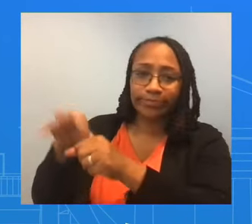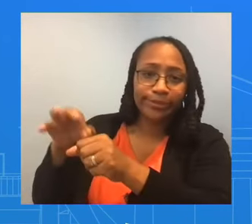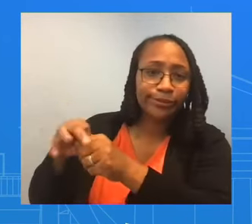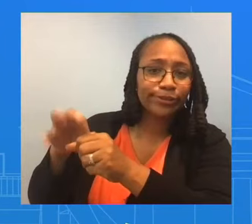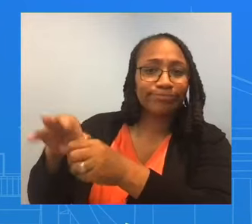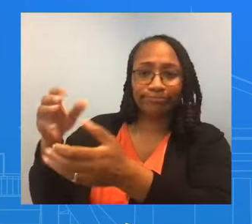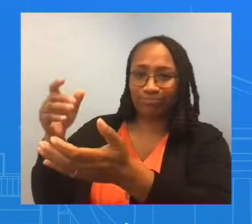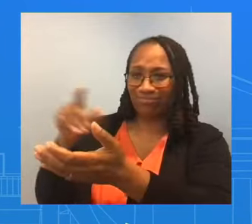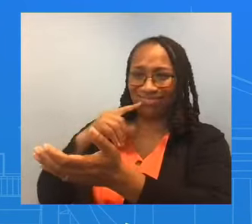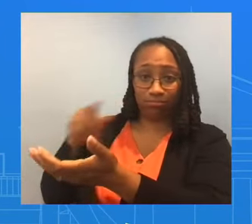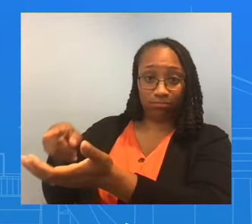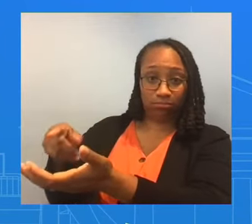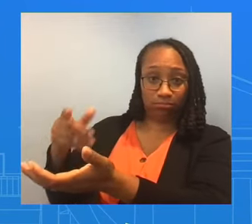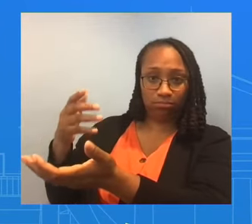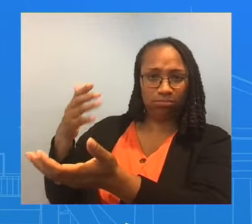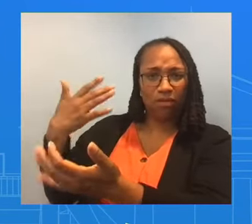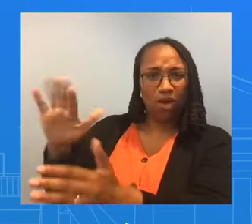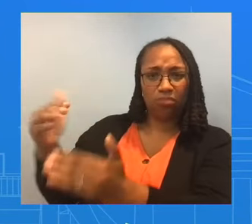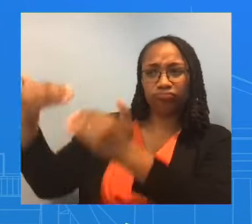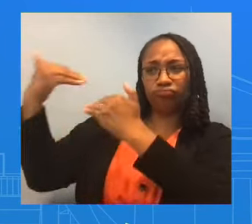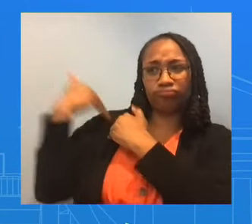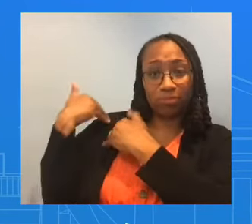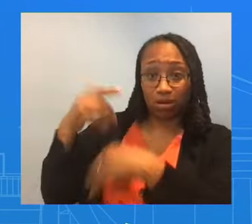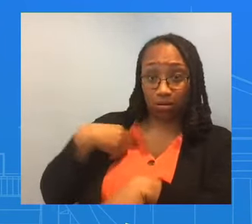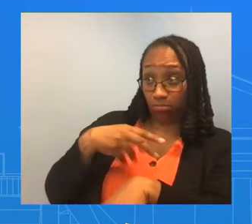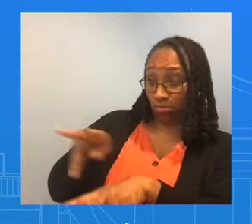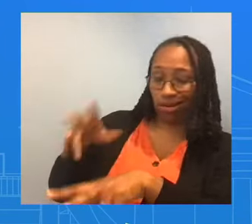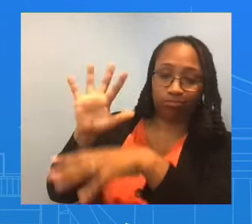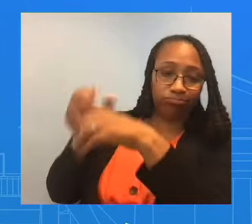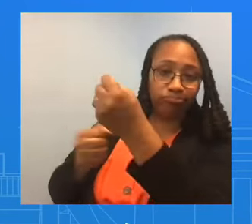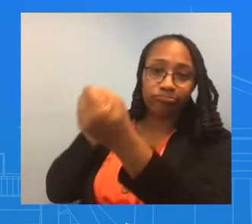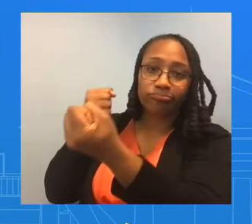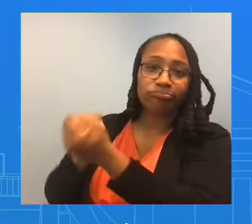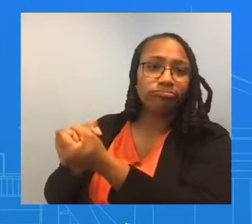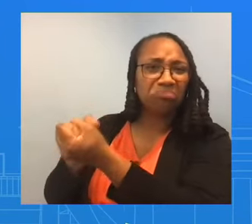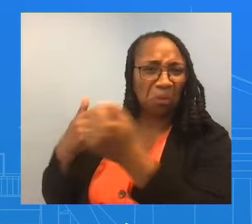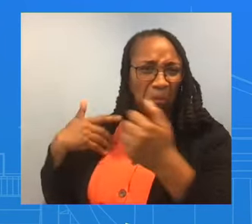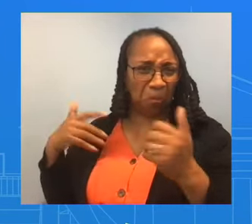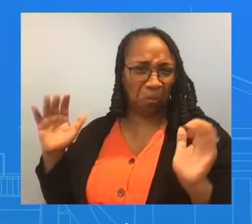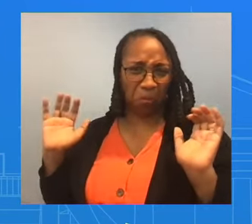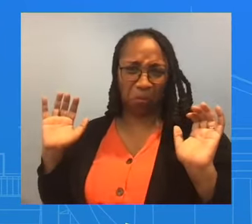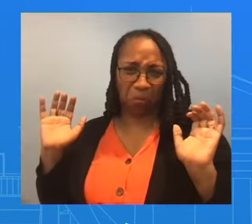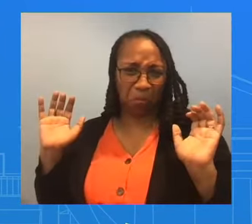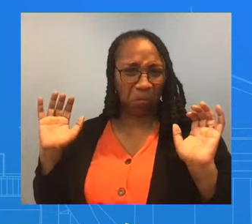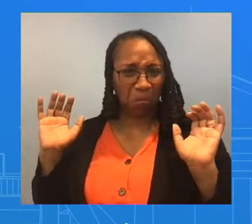this president, and so I'll just leave it at that. But clearly, we are all in on